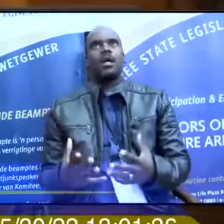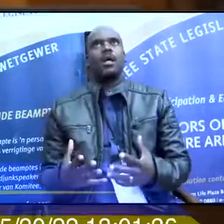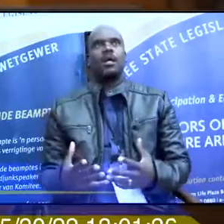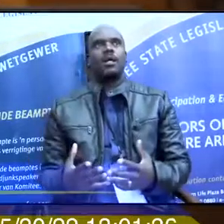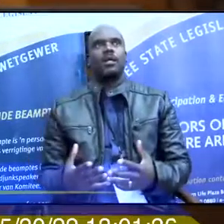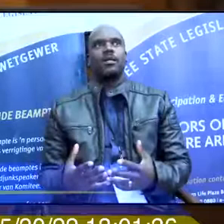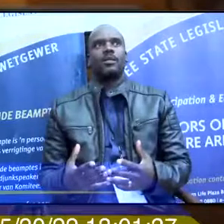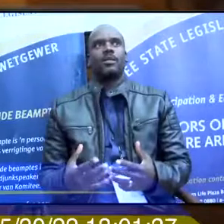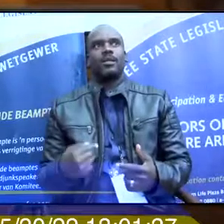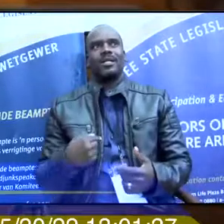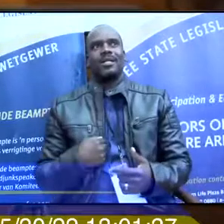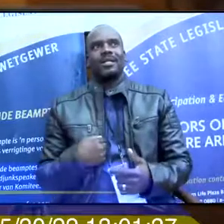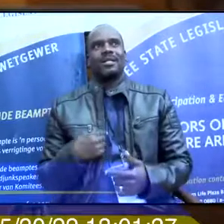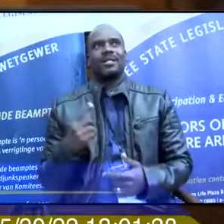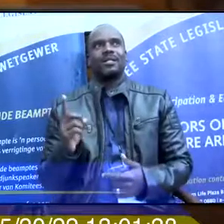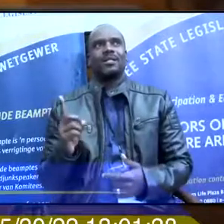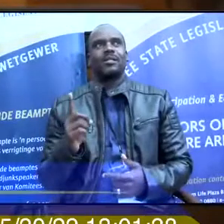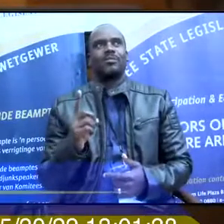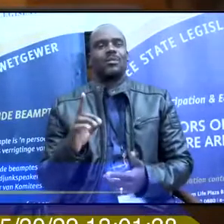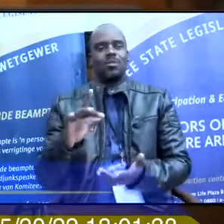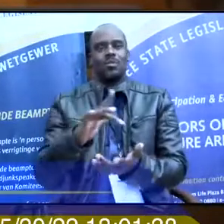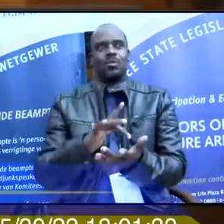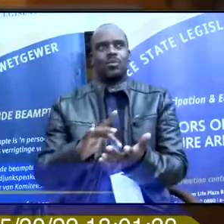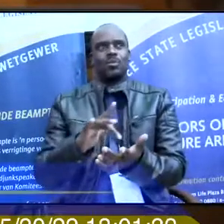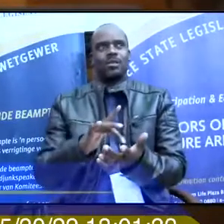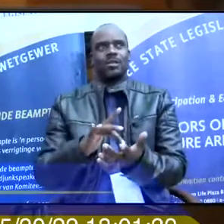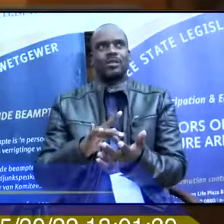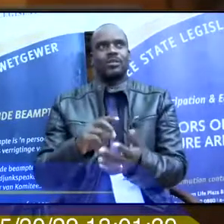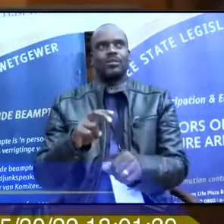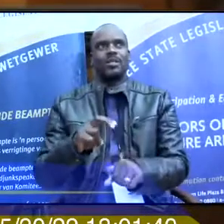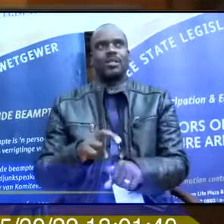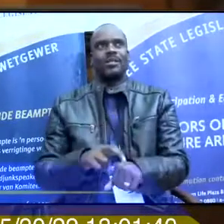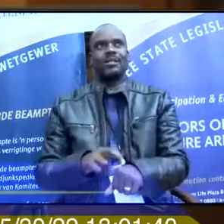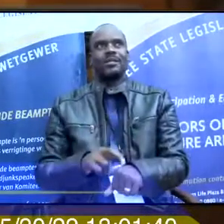i come from a sector operating in the healthcare